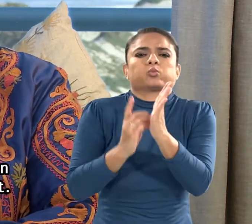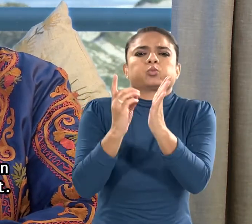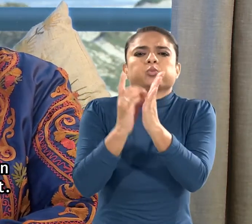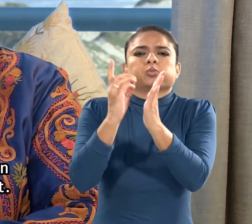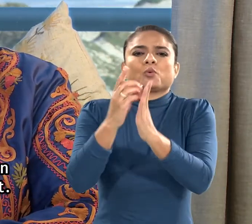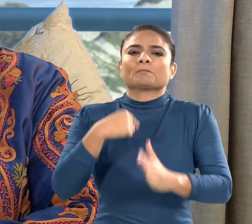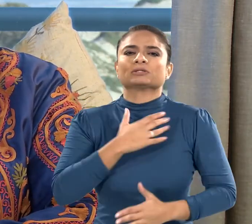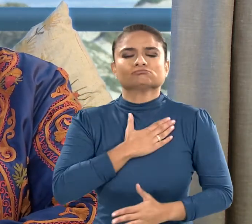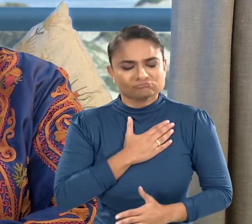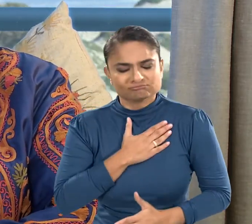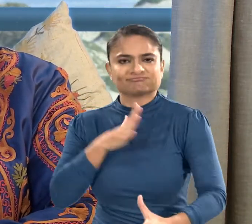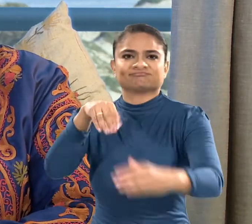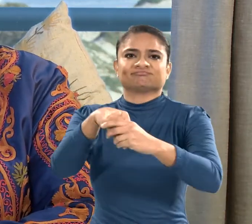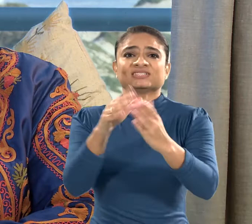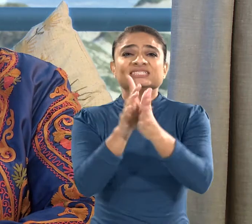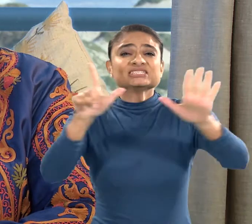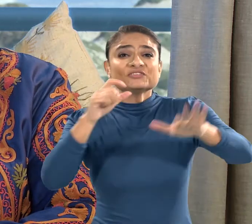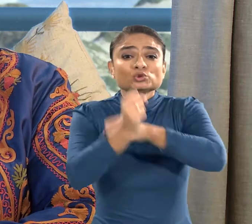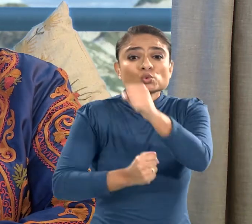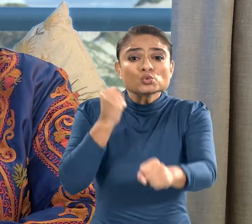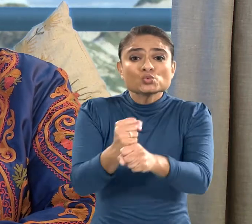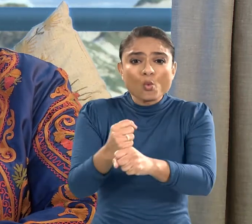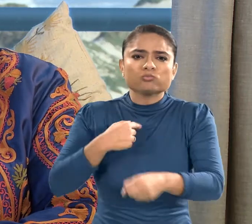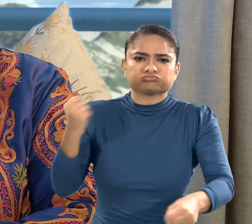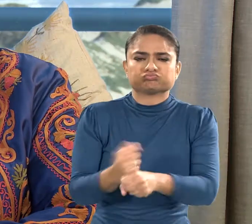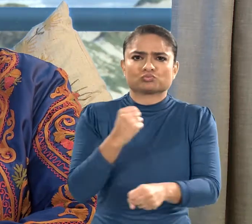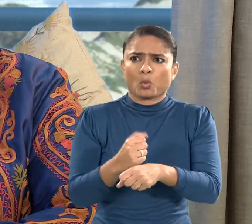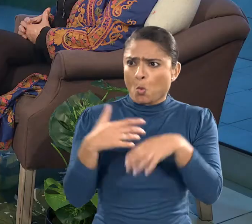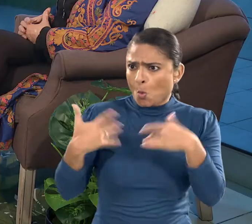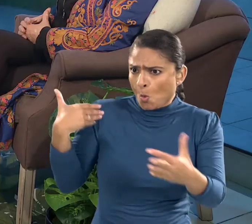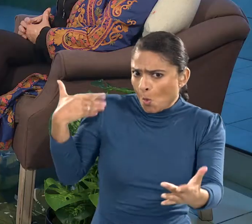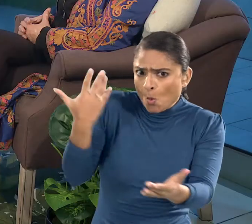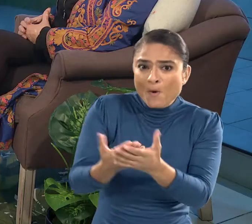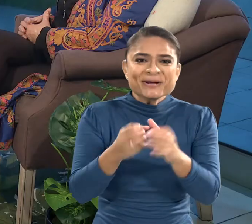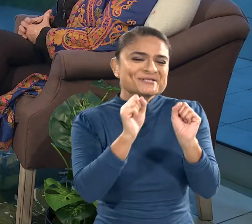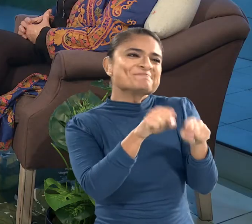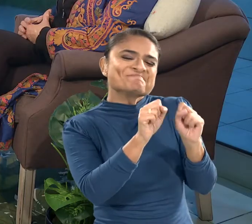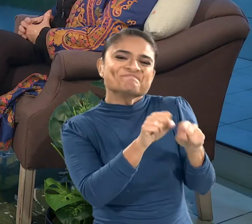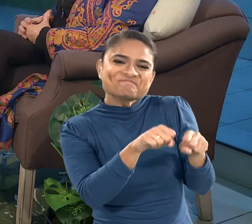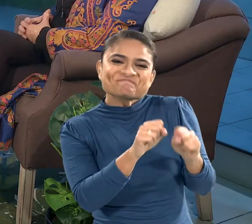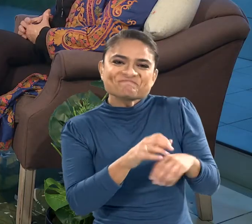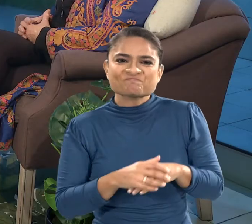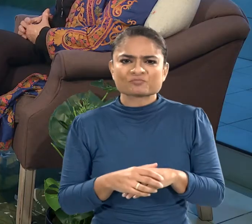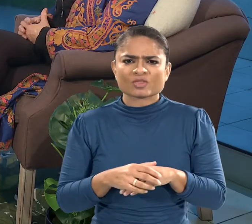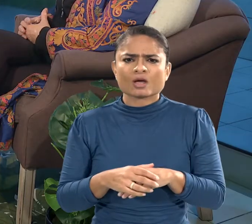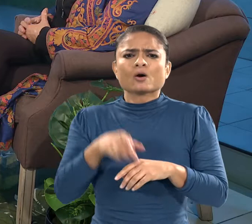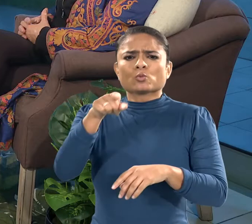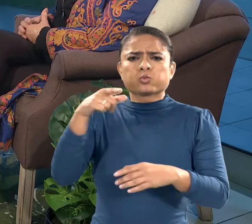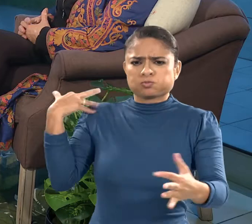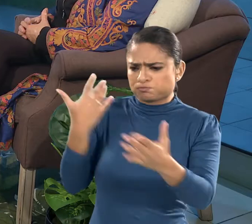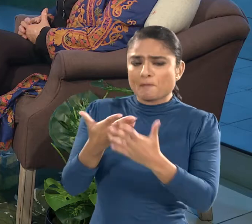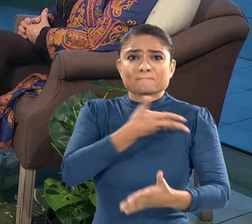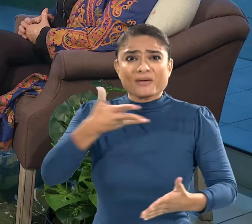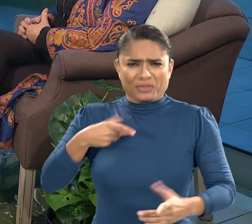of development. So I feel very privileged. I've been there for 17 years, long time. Yeah, absolutely. And you know, speaking